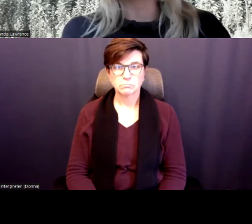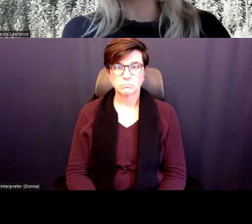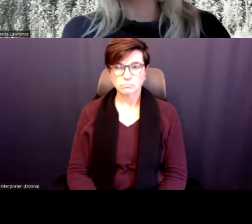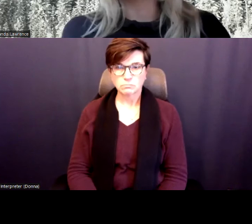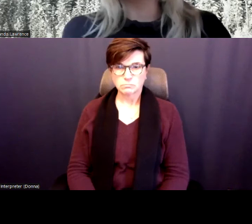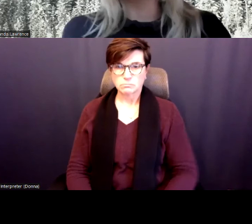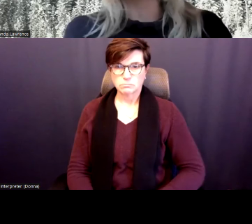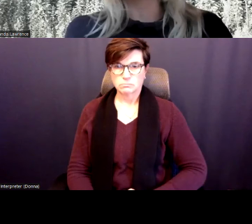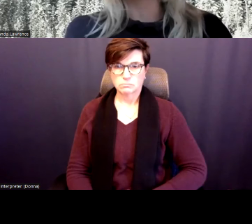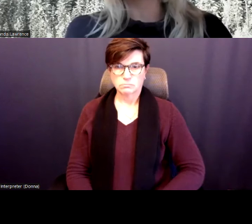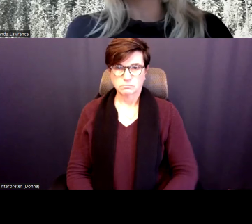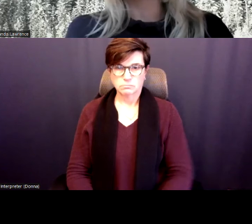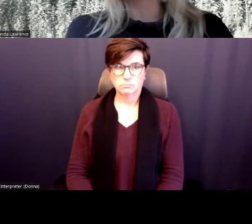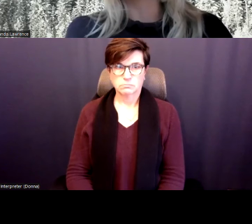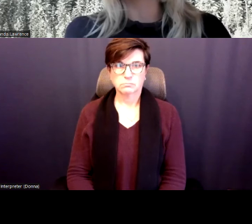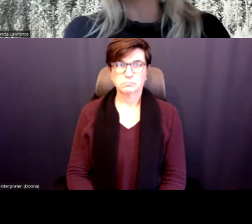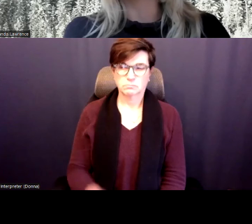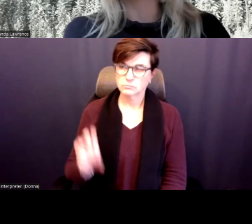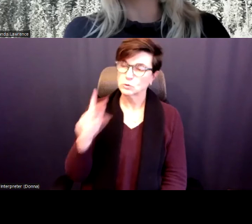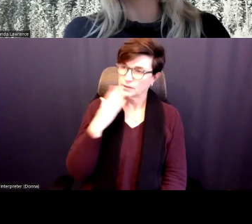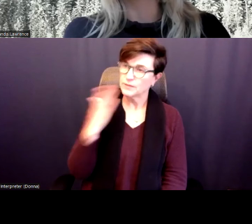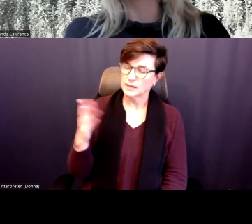Thanks. Pauline.